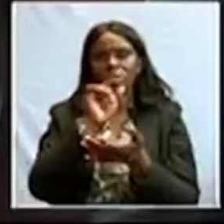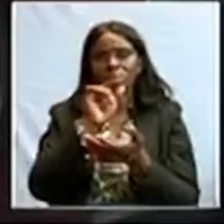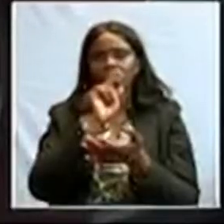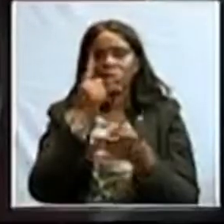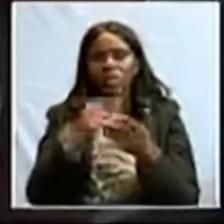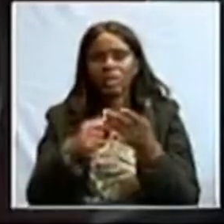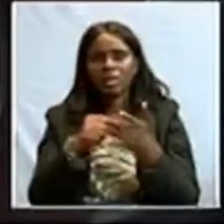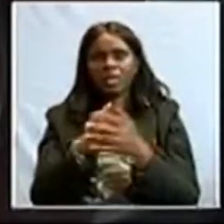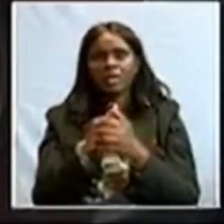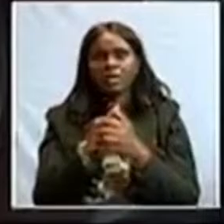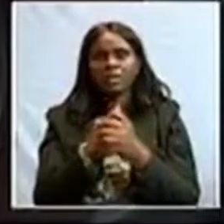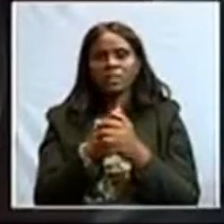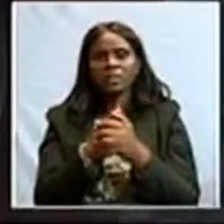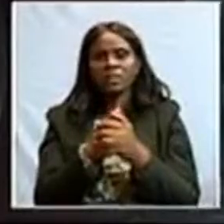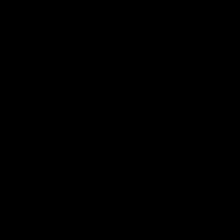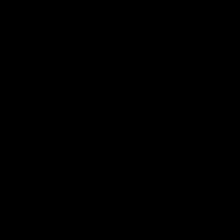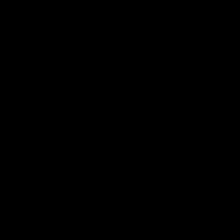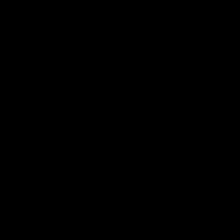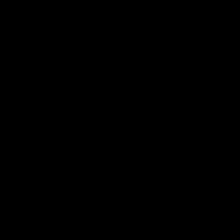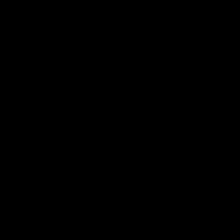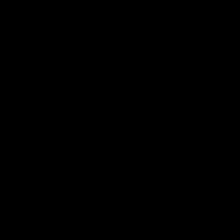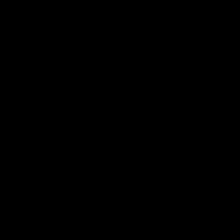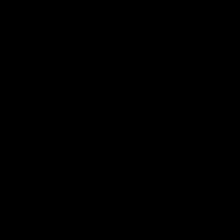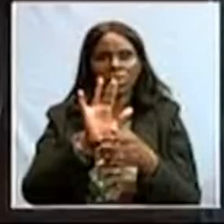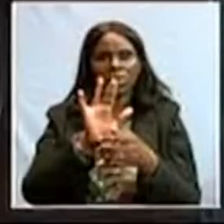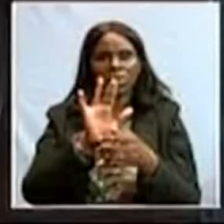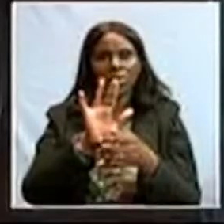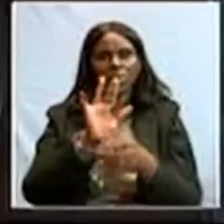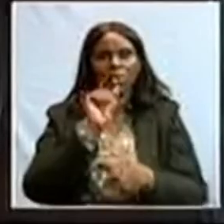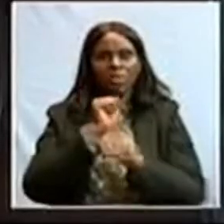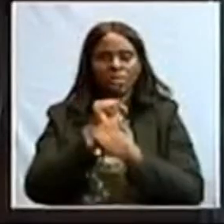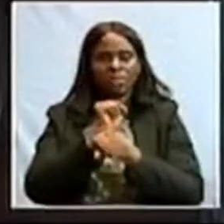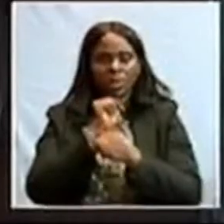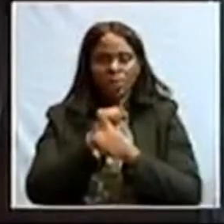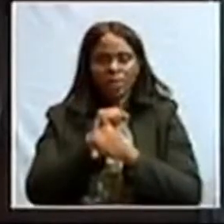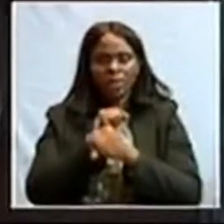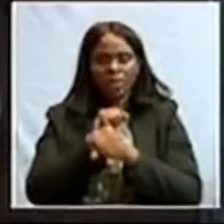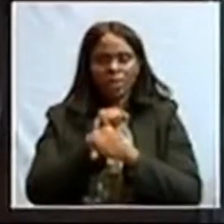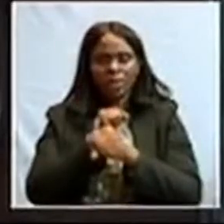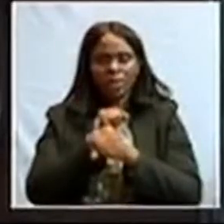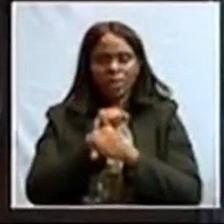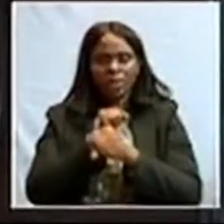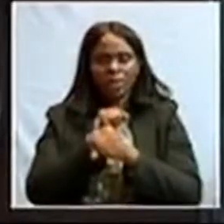what's your preference? What is your preference to employ the staff